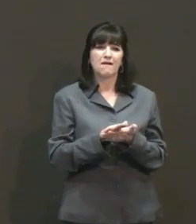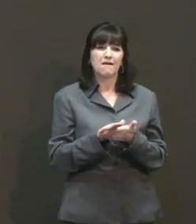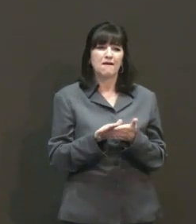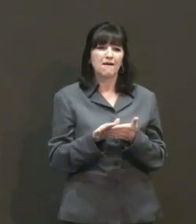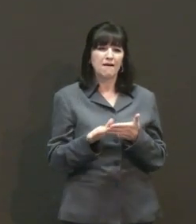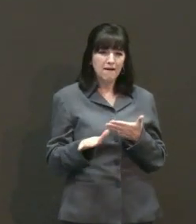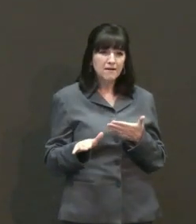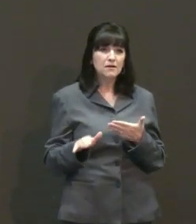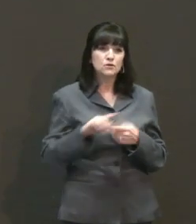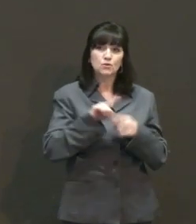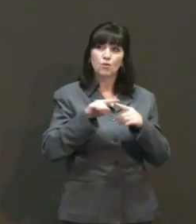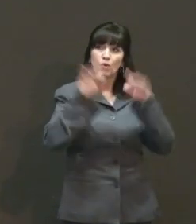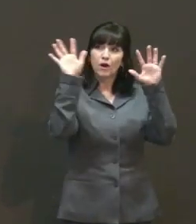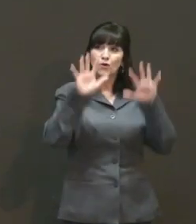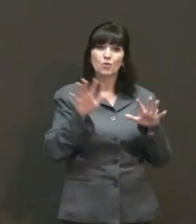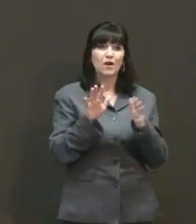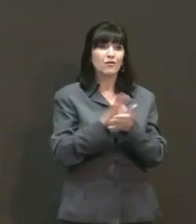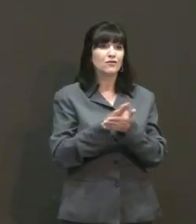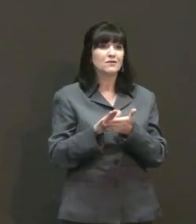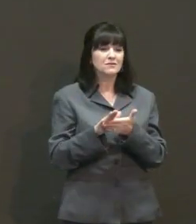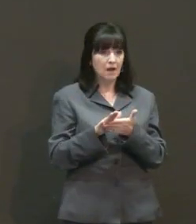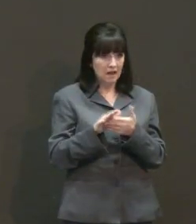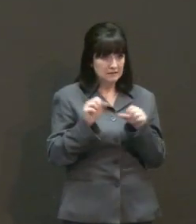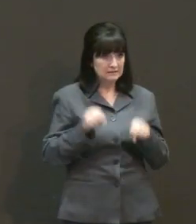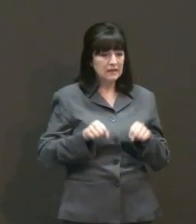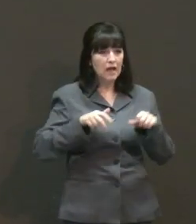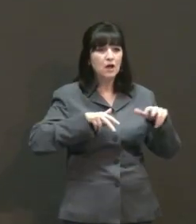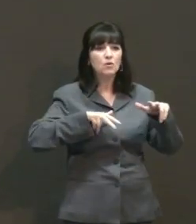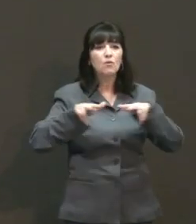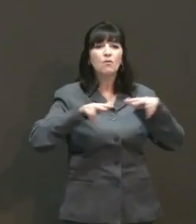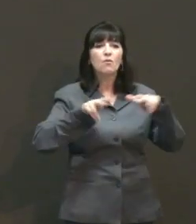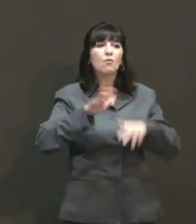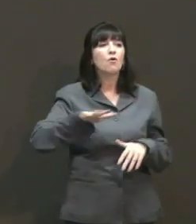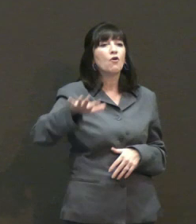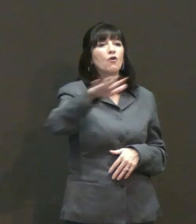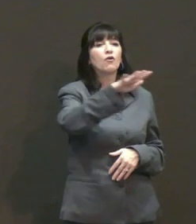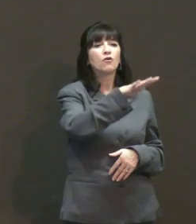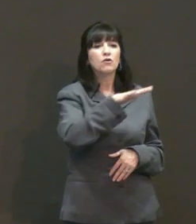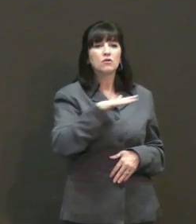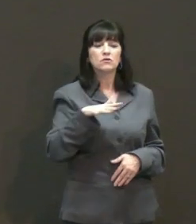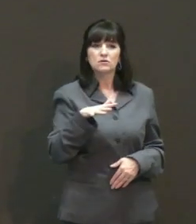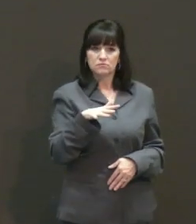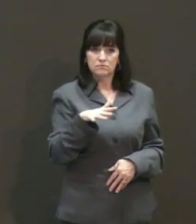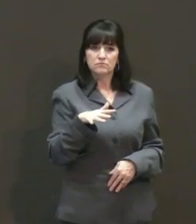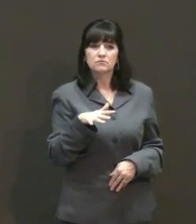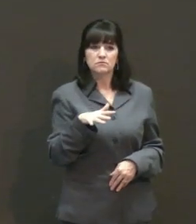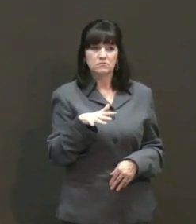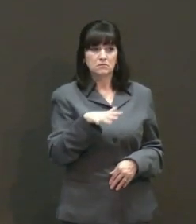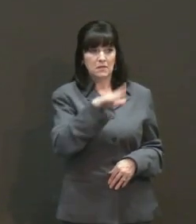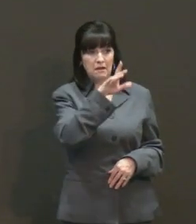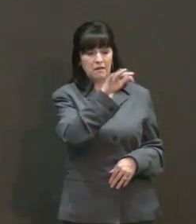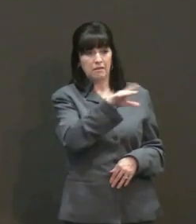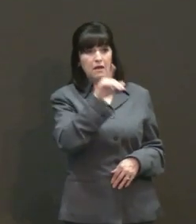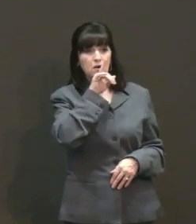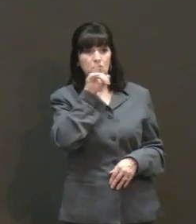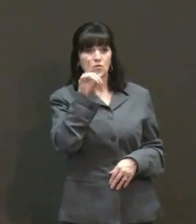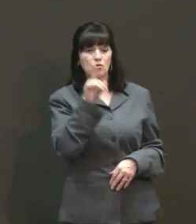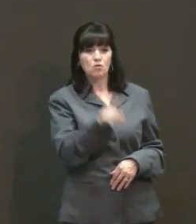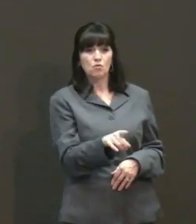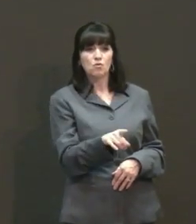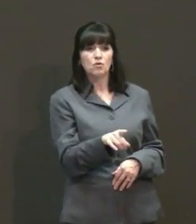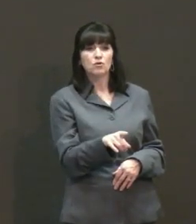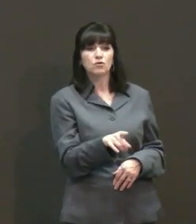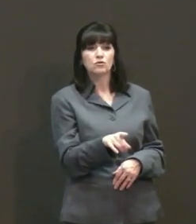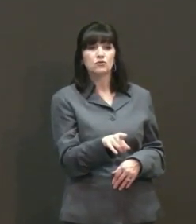outside and get a nice walk in. I'm not familiar with this particular order, whether